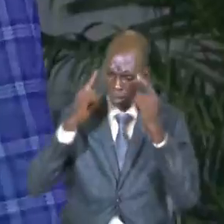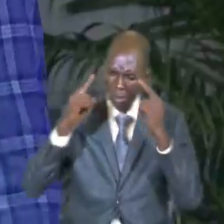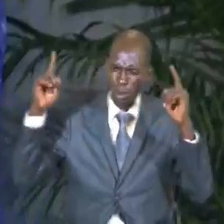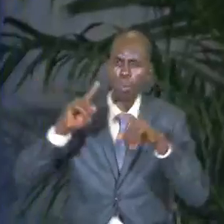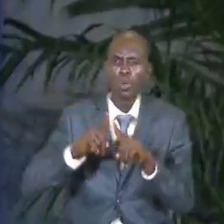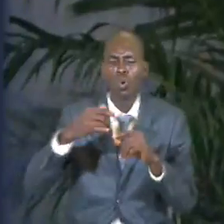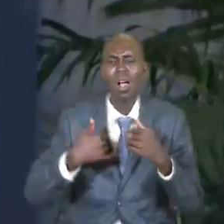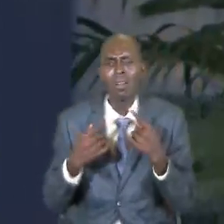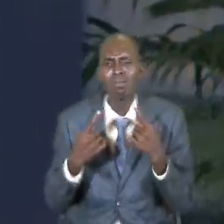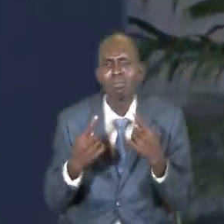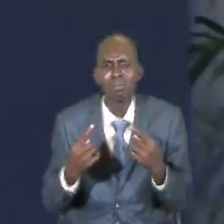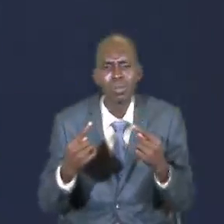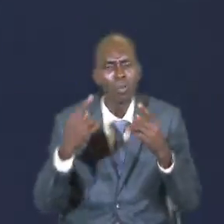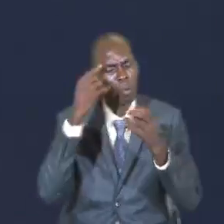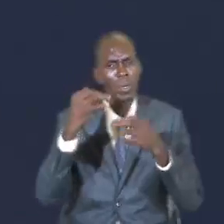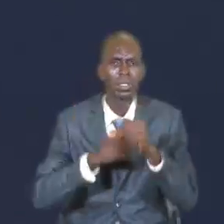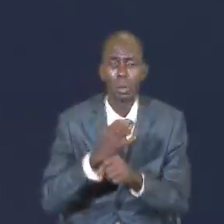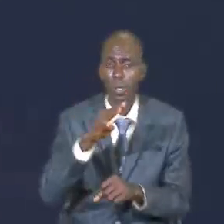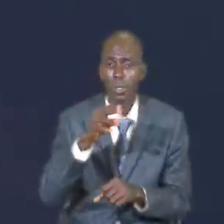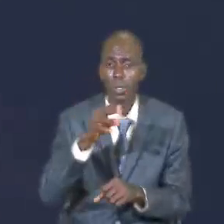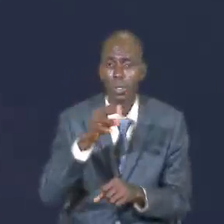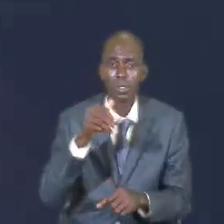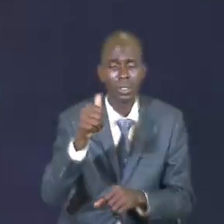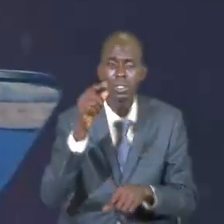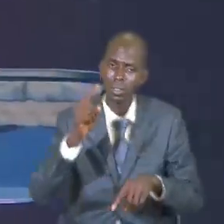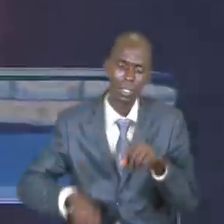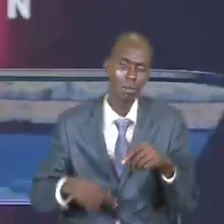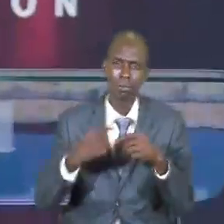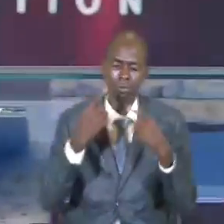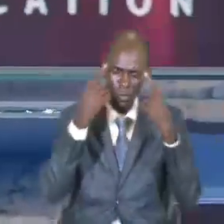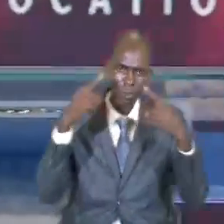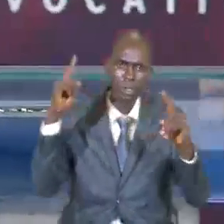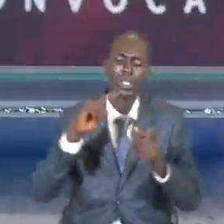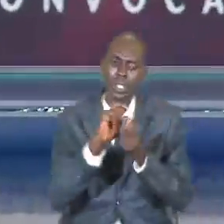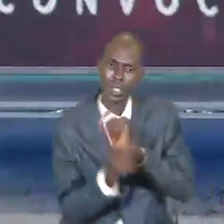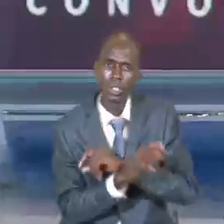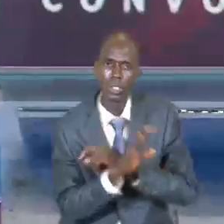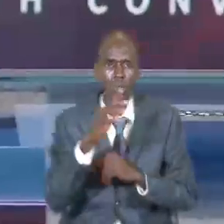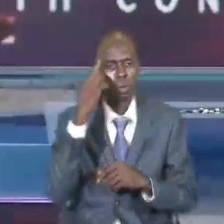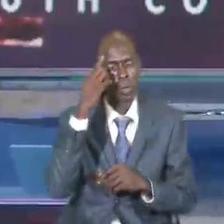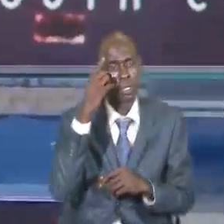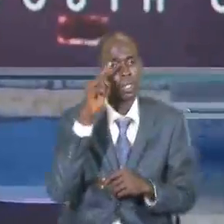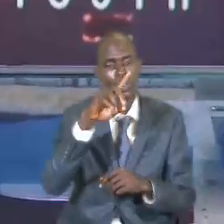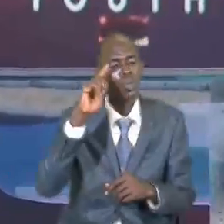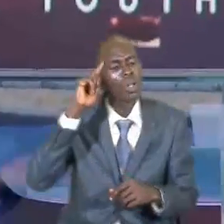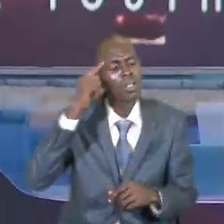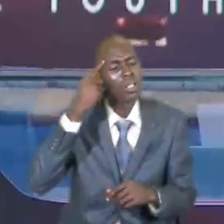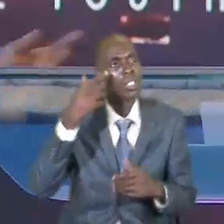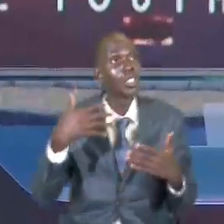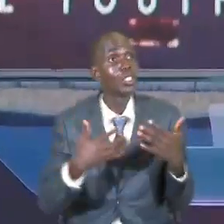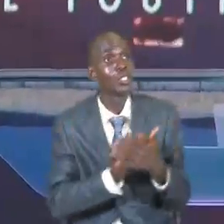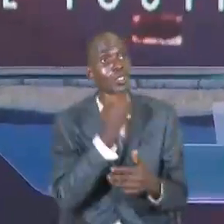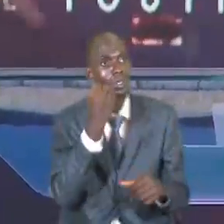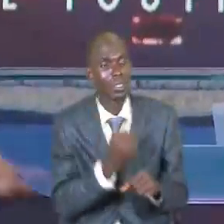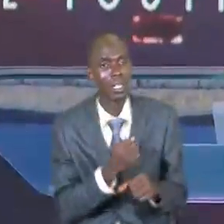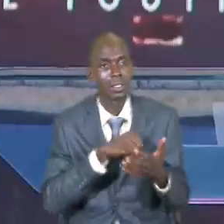yourself, you couldn't make it. Change your mind. You thought, new year, new resolution, I will turn over a new leaf.